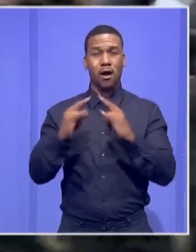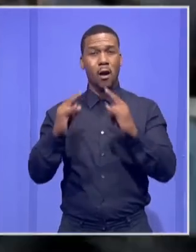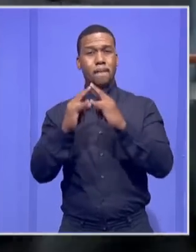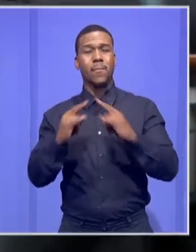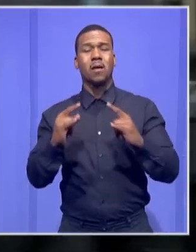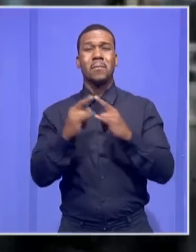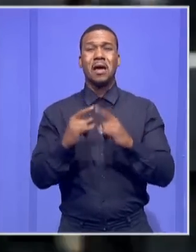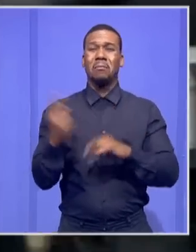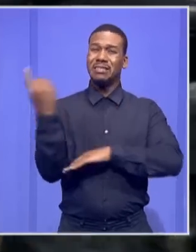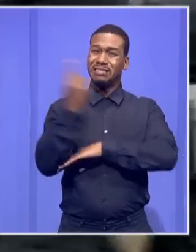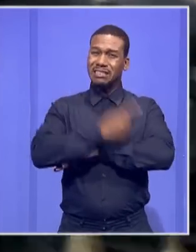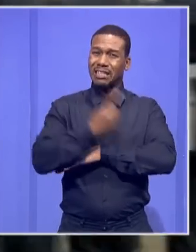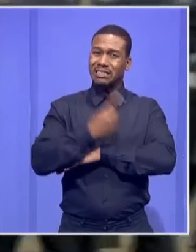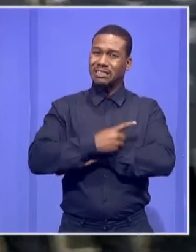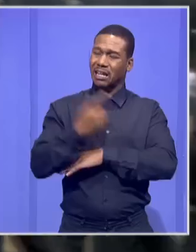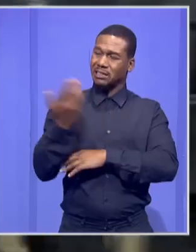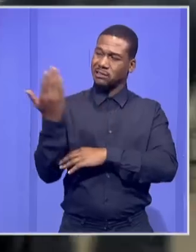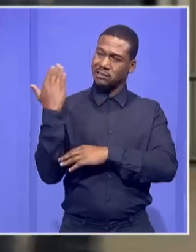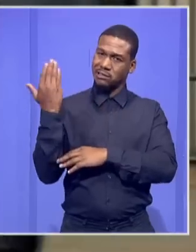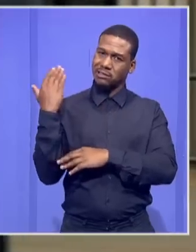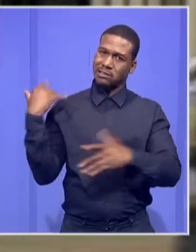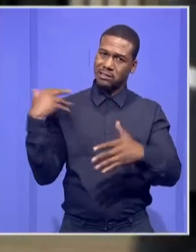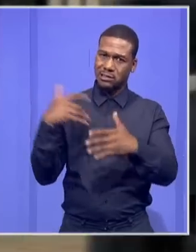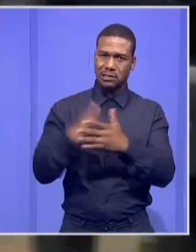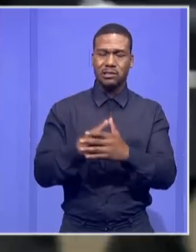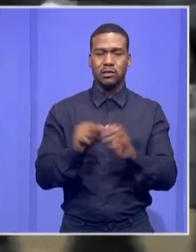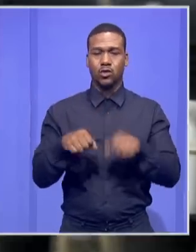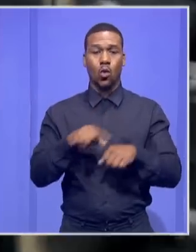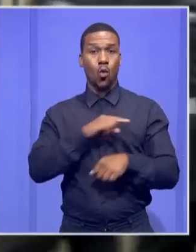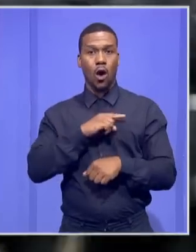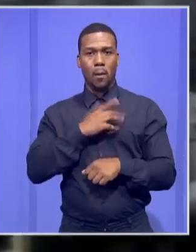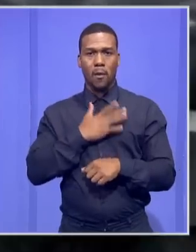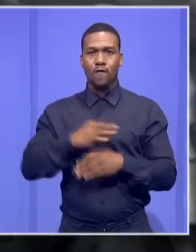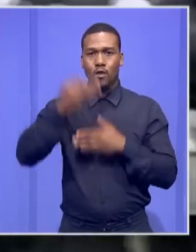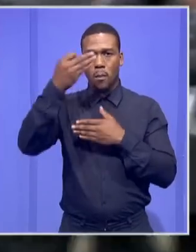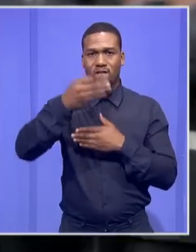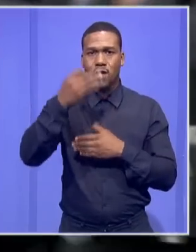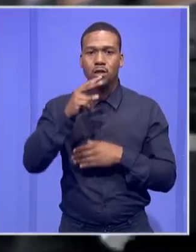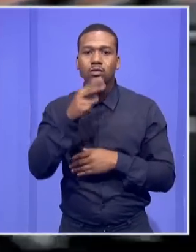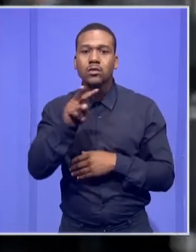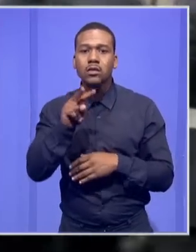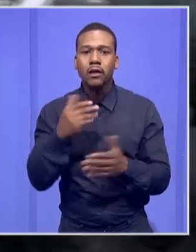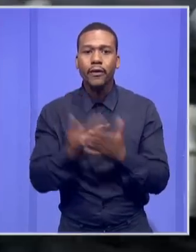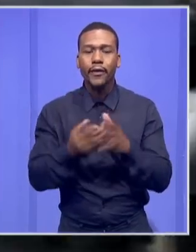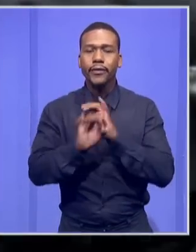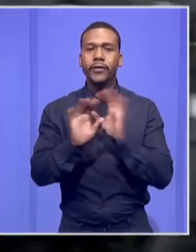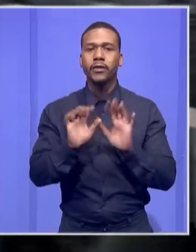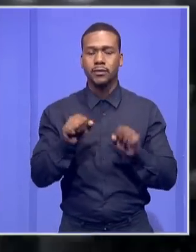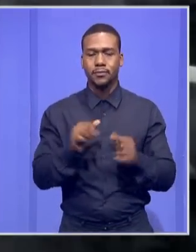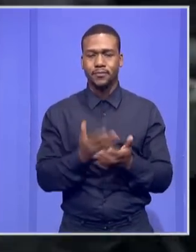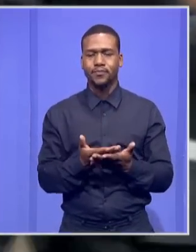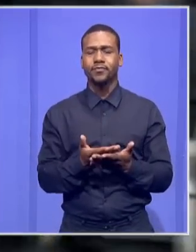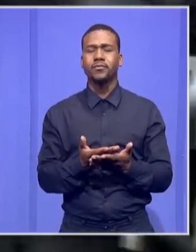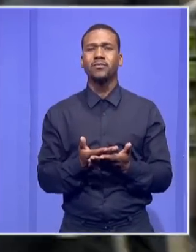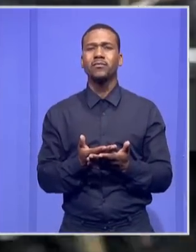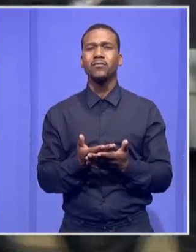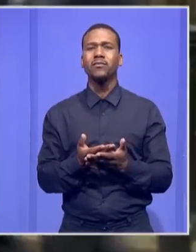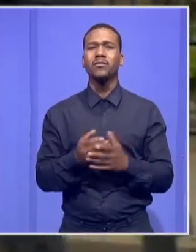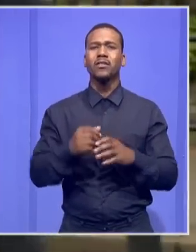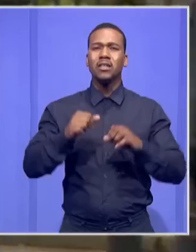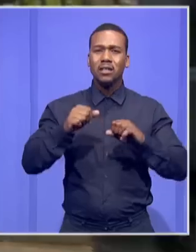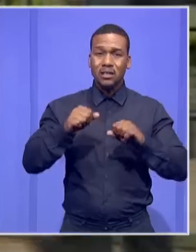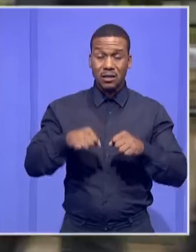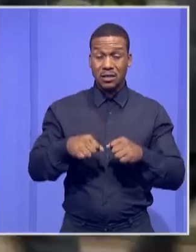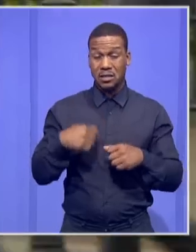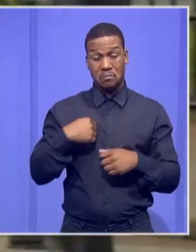front by the barriers so that they can see this going by. It might be their only chance to ever see it. So yeah, it's going to be an